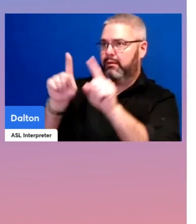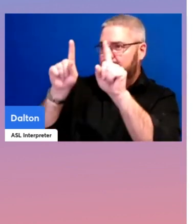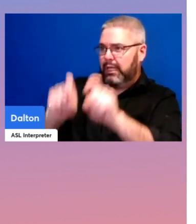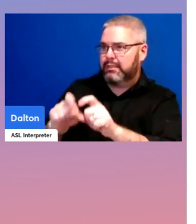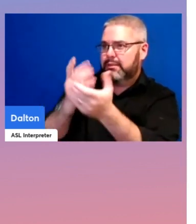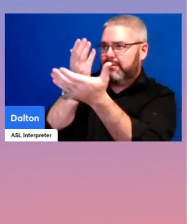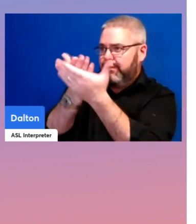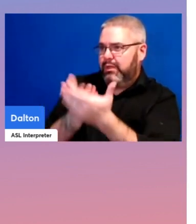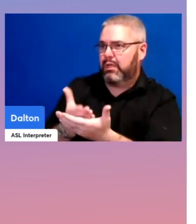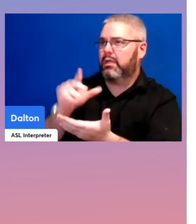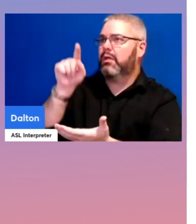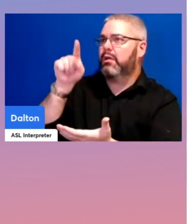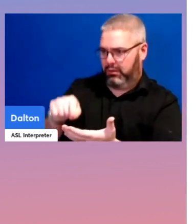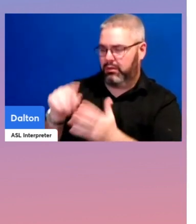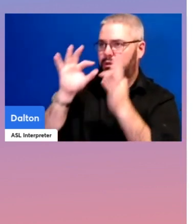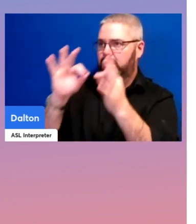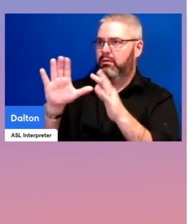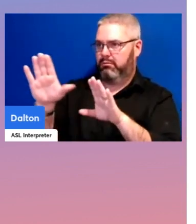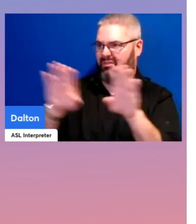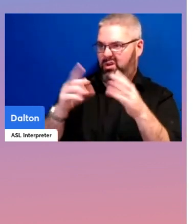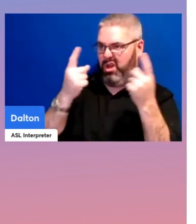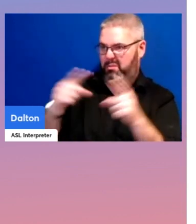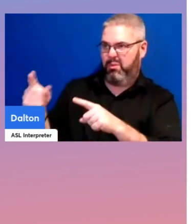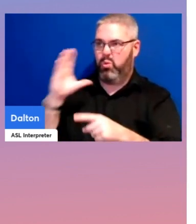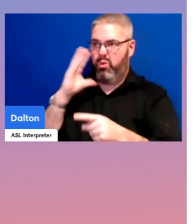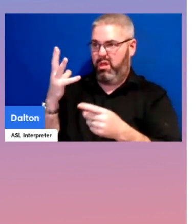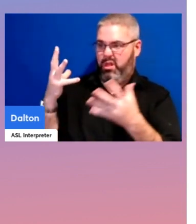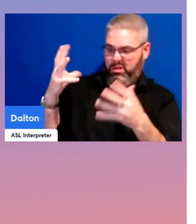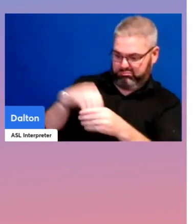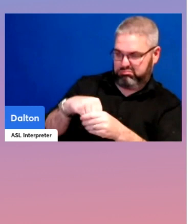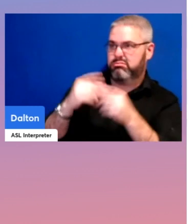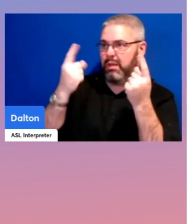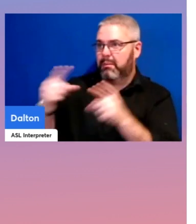verify the behavior of your variables, basically.